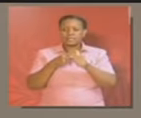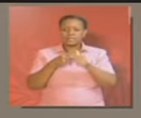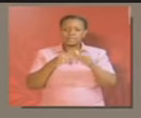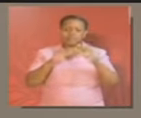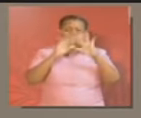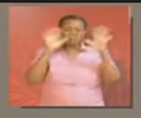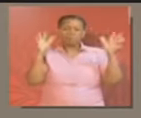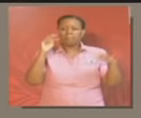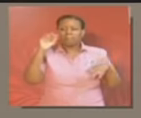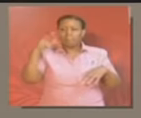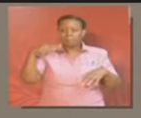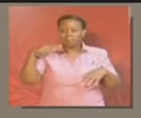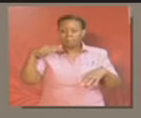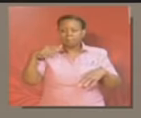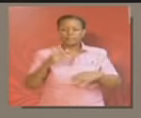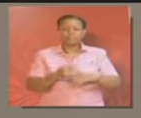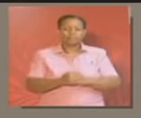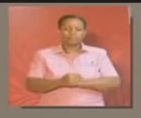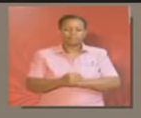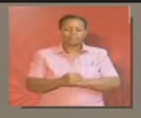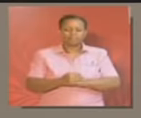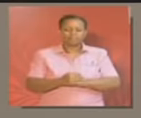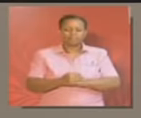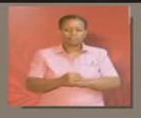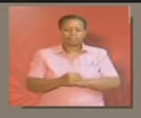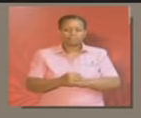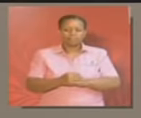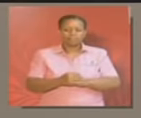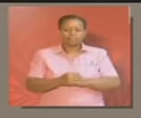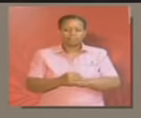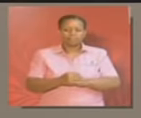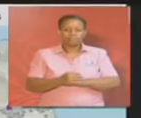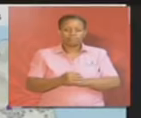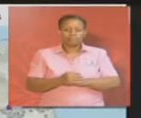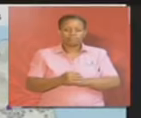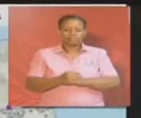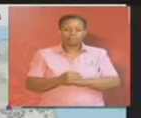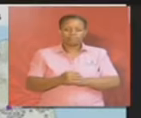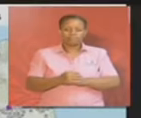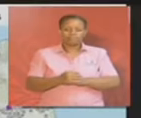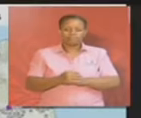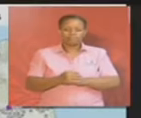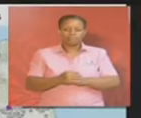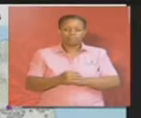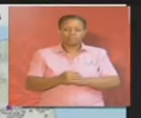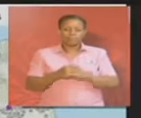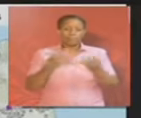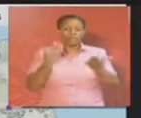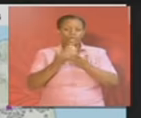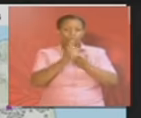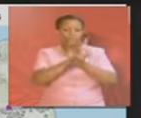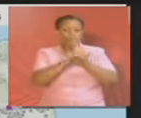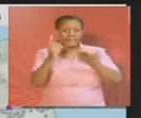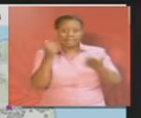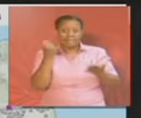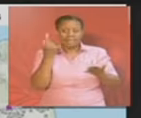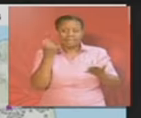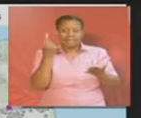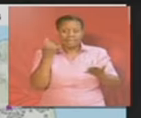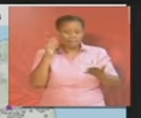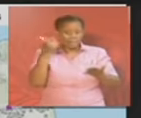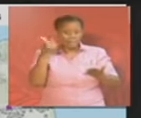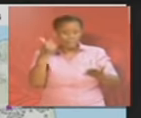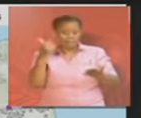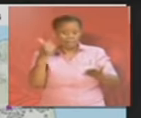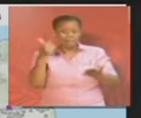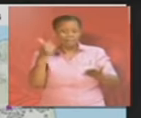initially during the period epidemiological weeks 11 and 10. As we look at this map, which was previously